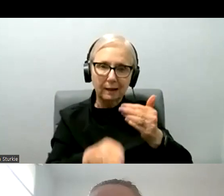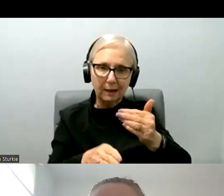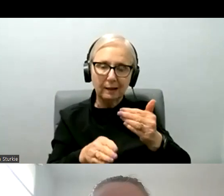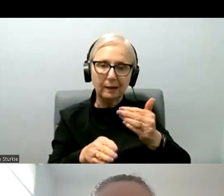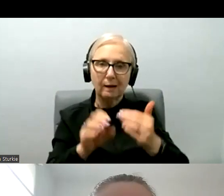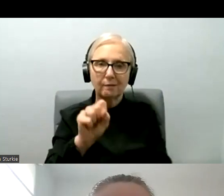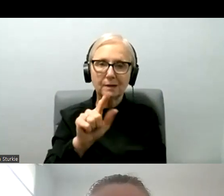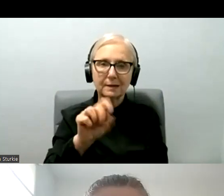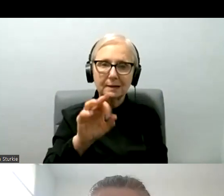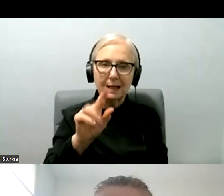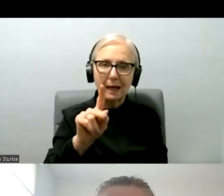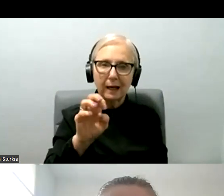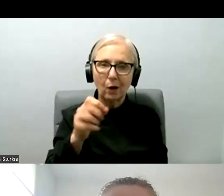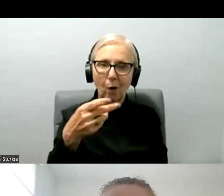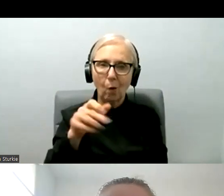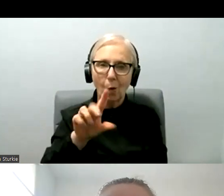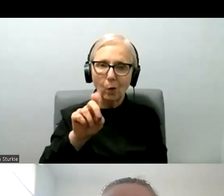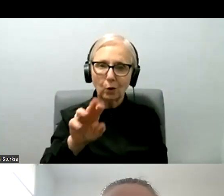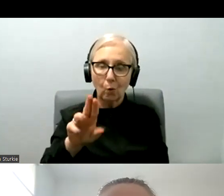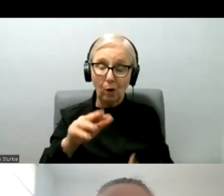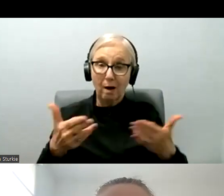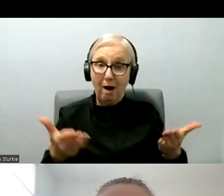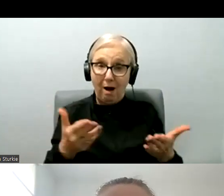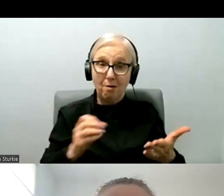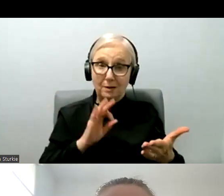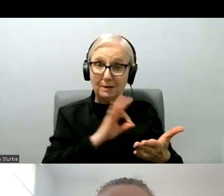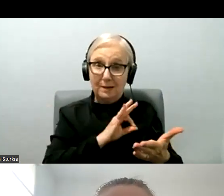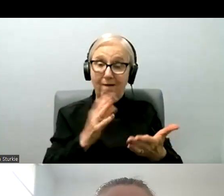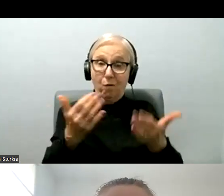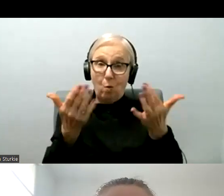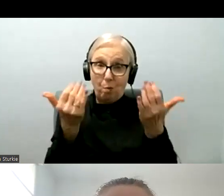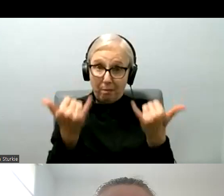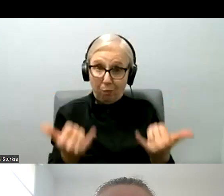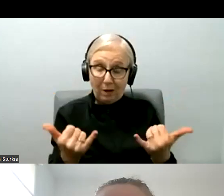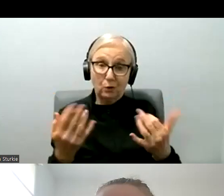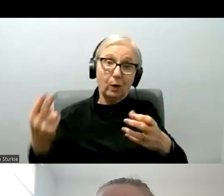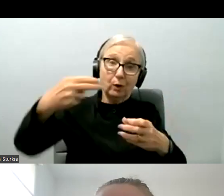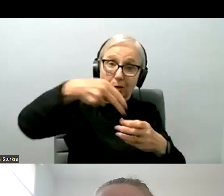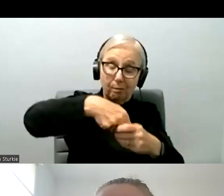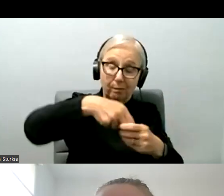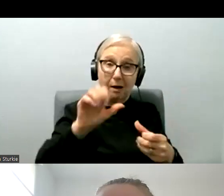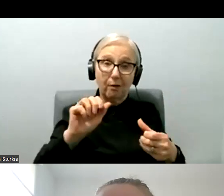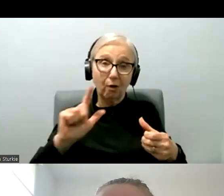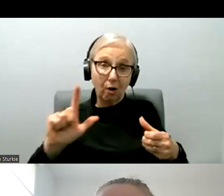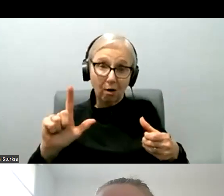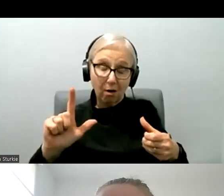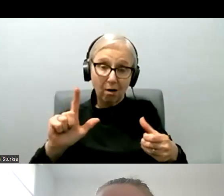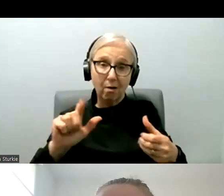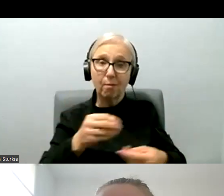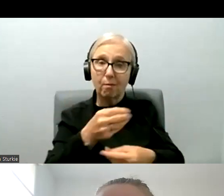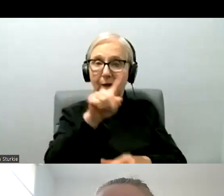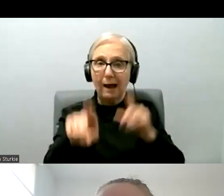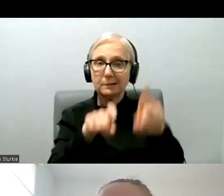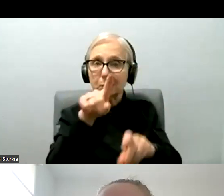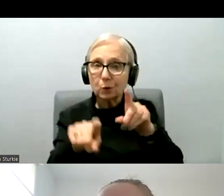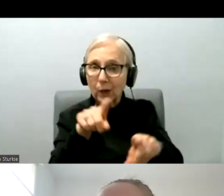one or multiple of the safety net staff will be present on a call, and you can literally hop in, ask your question, provide your feedback, get it